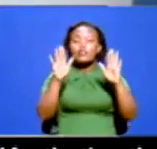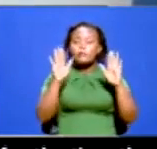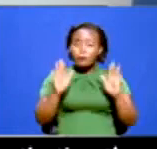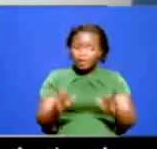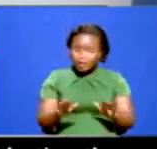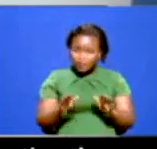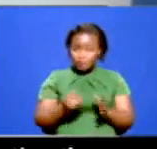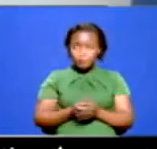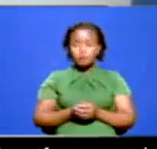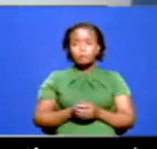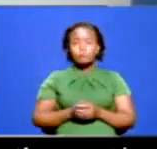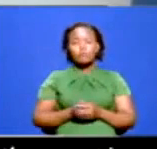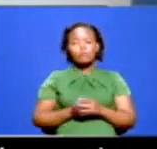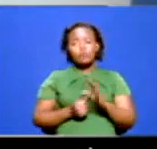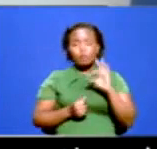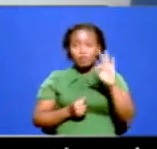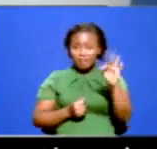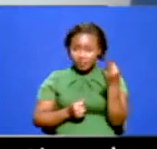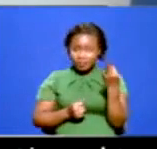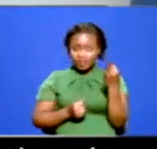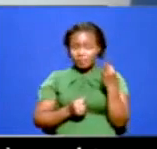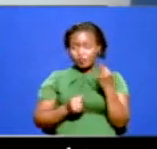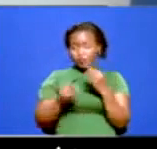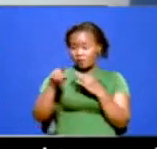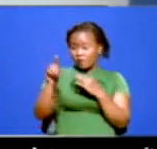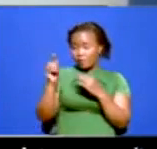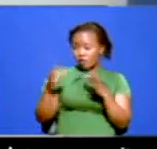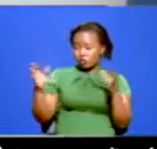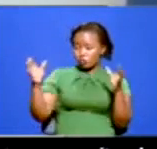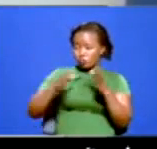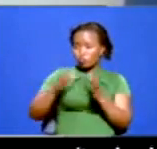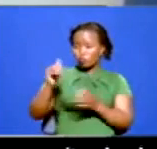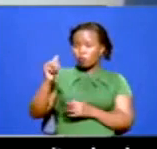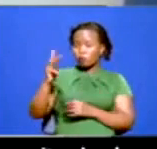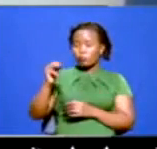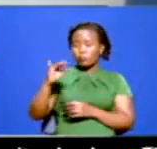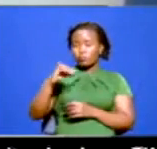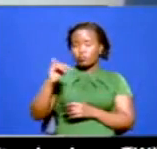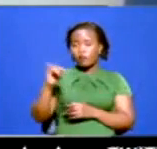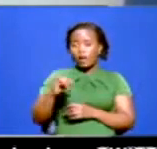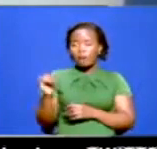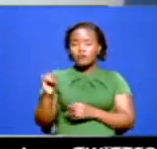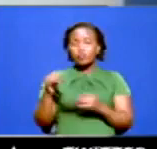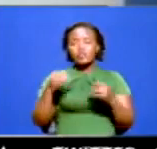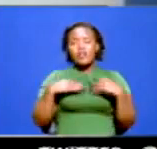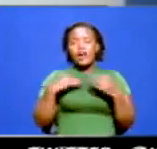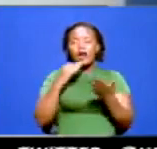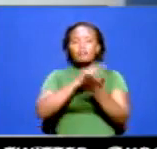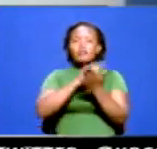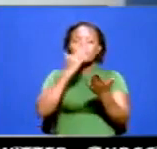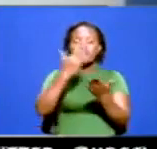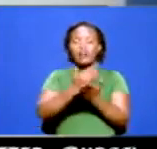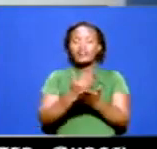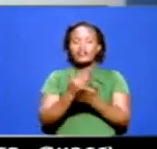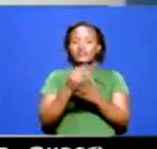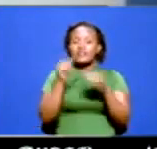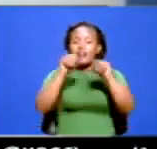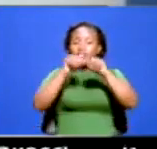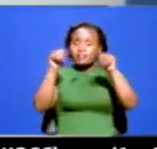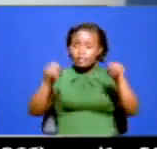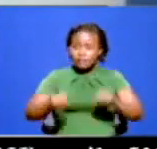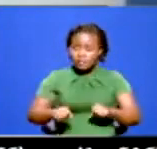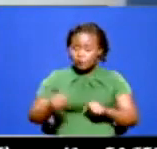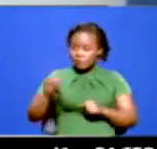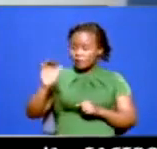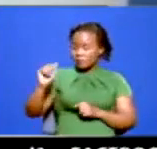Thirdly, is that AMISOM has been funded through a very strange system where the European Union provides